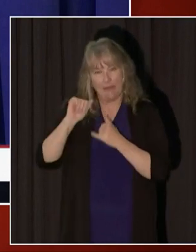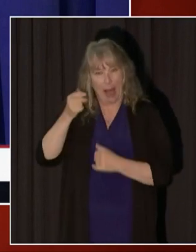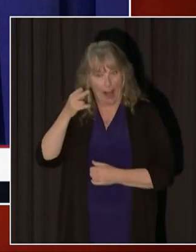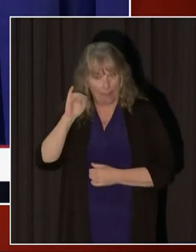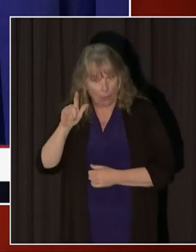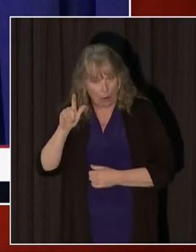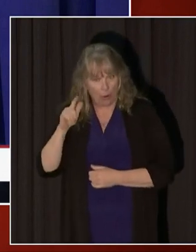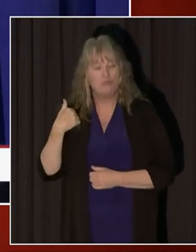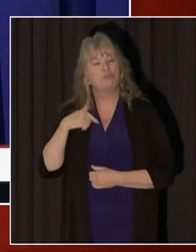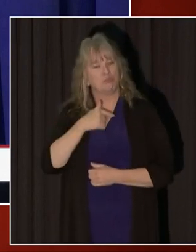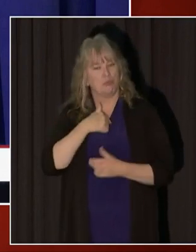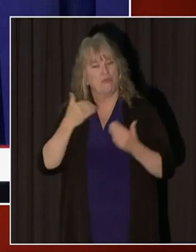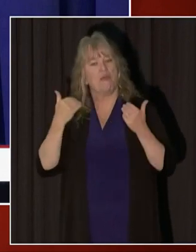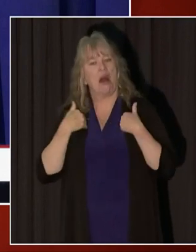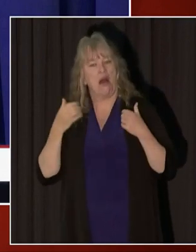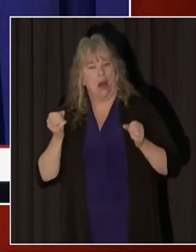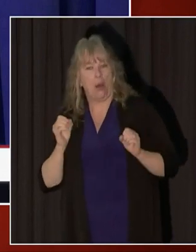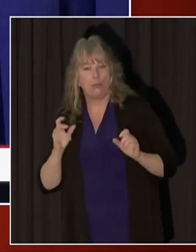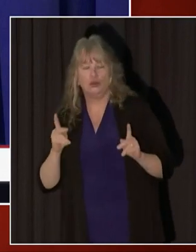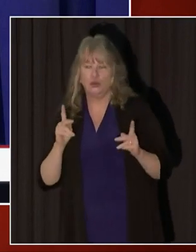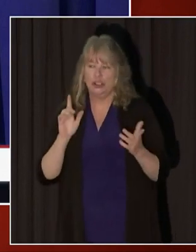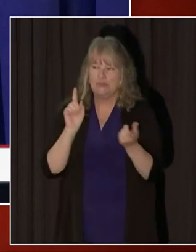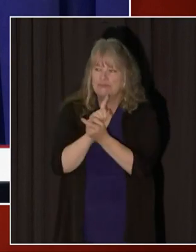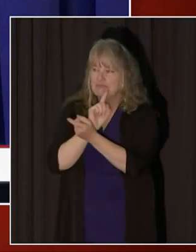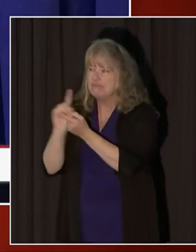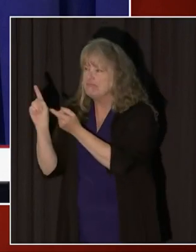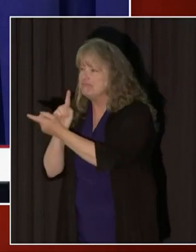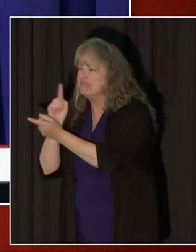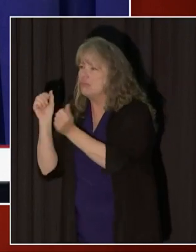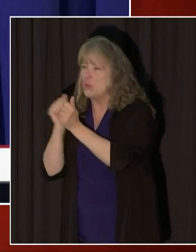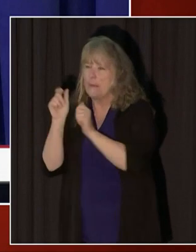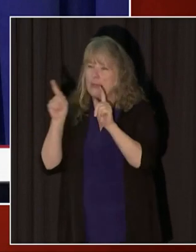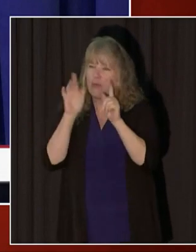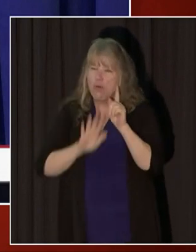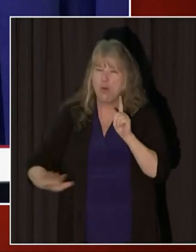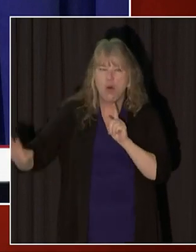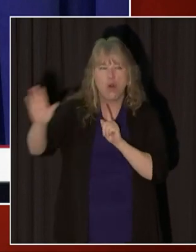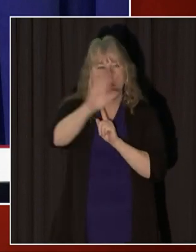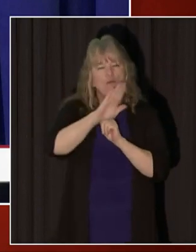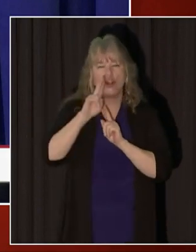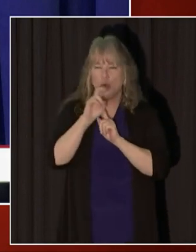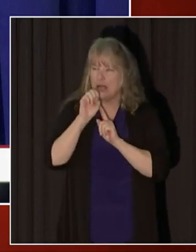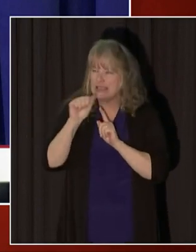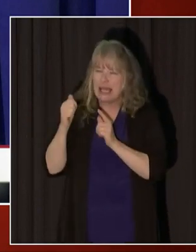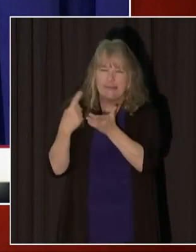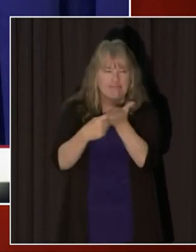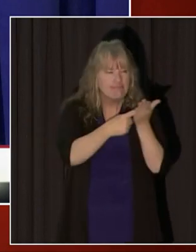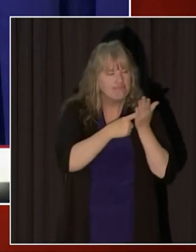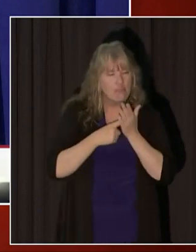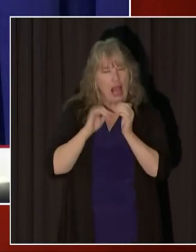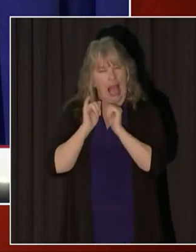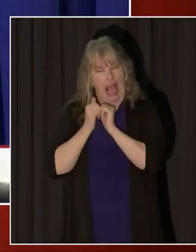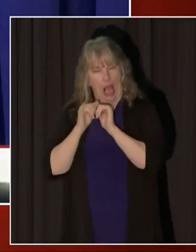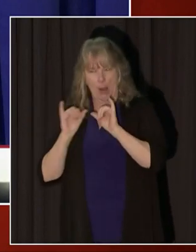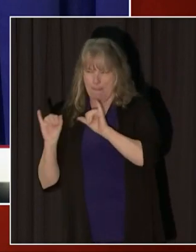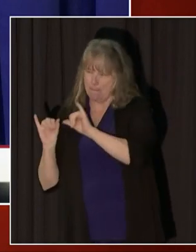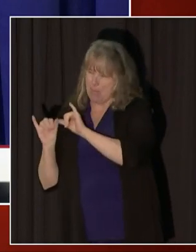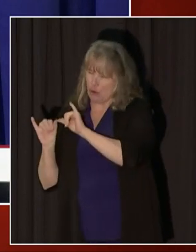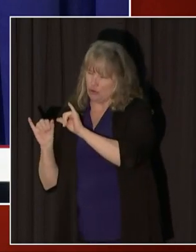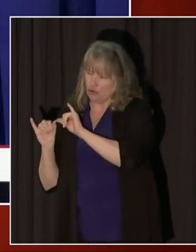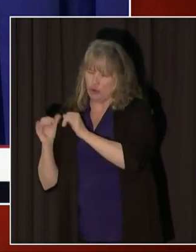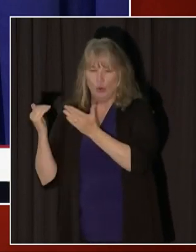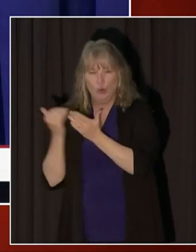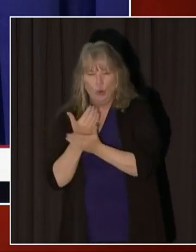the opportunity to consult with our colleagues around the country to be very deliberative around how we are measuring the